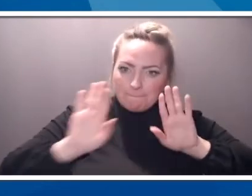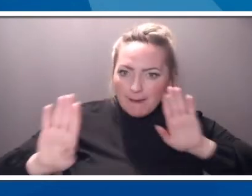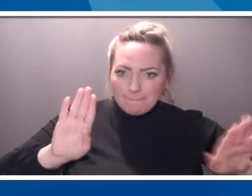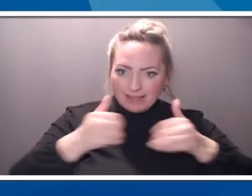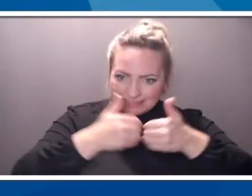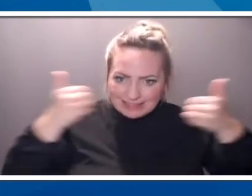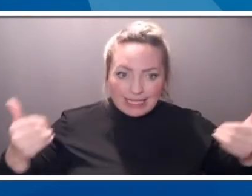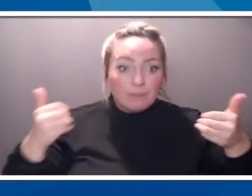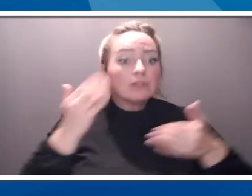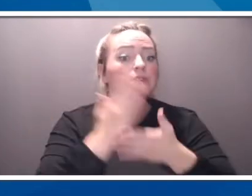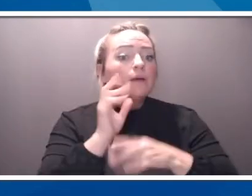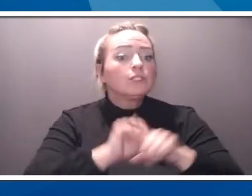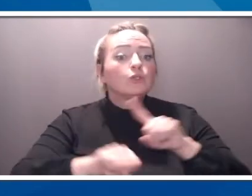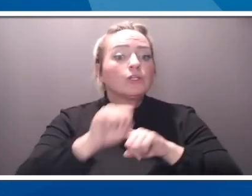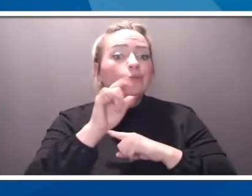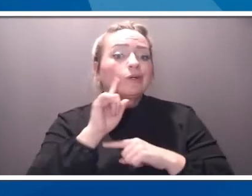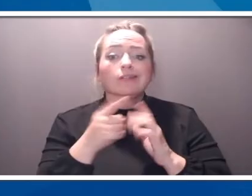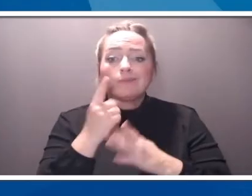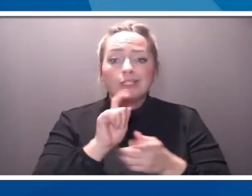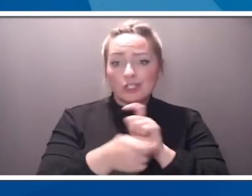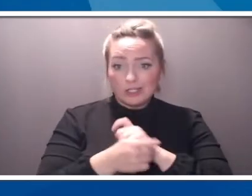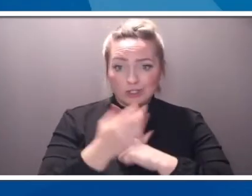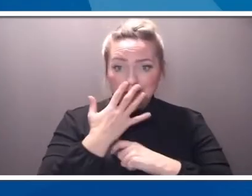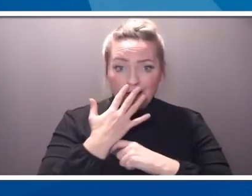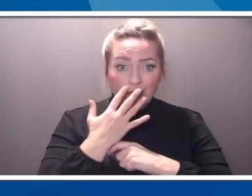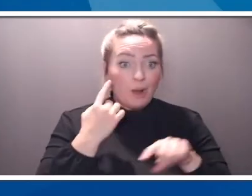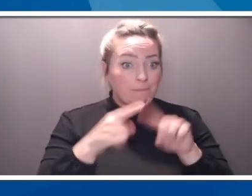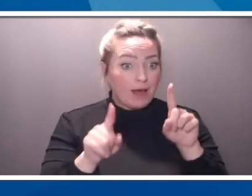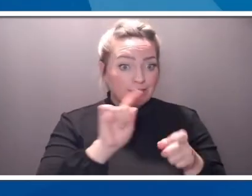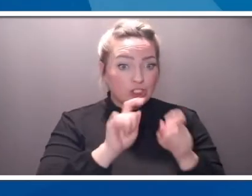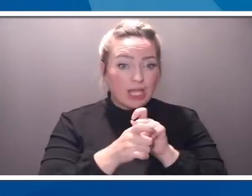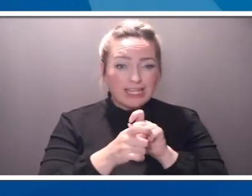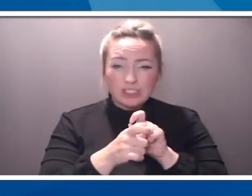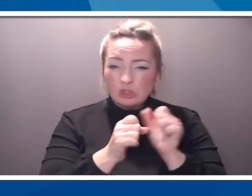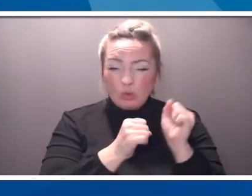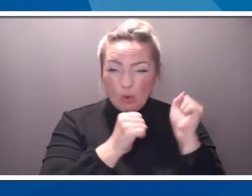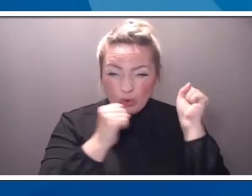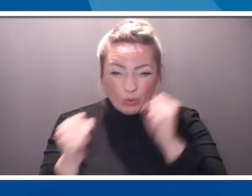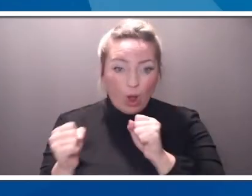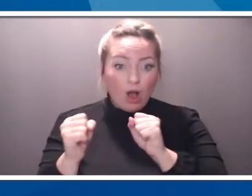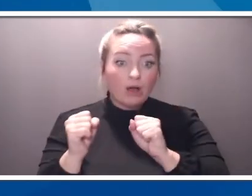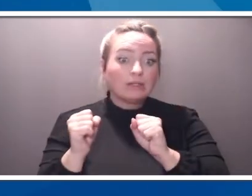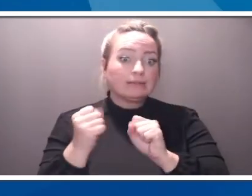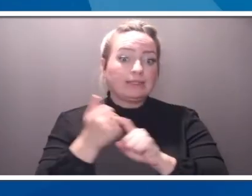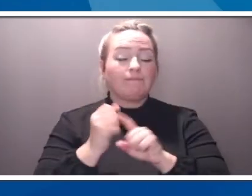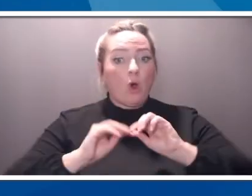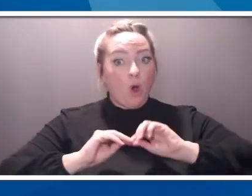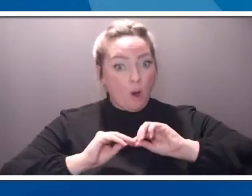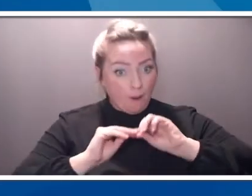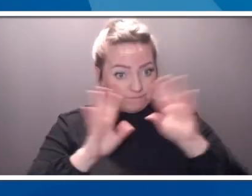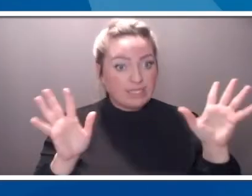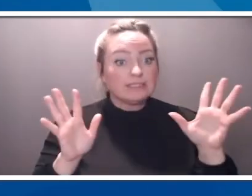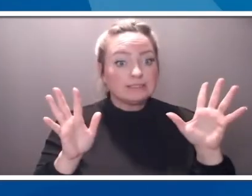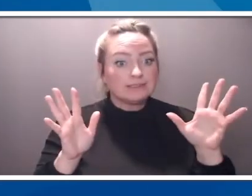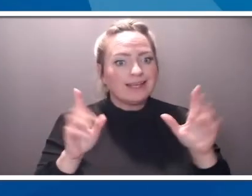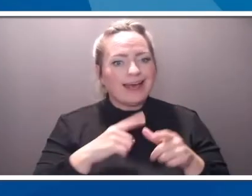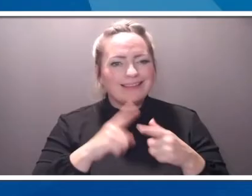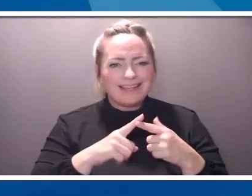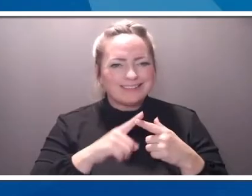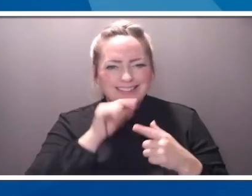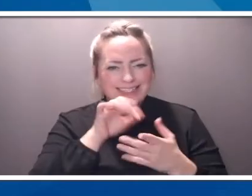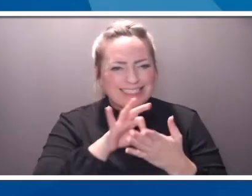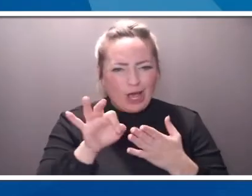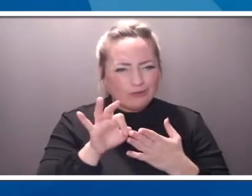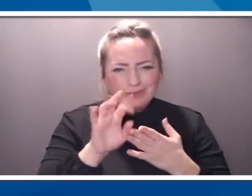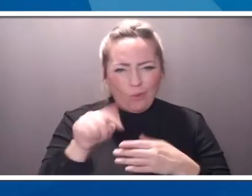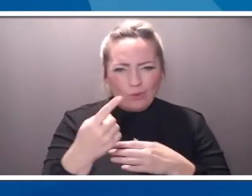make a clear determination. There will be situations where something changes color, but the change is so strong that it is obvious.